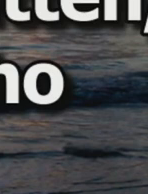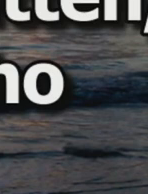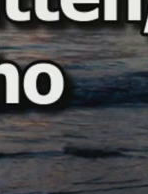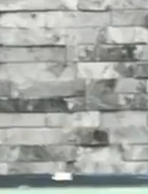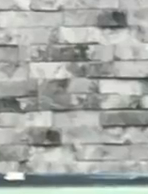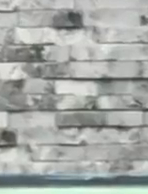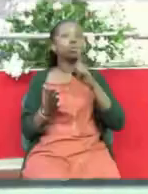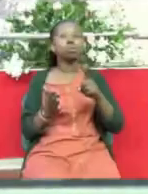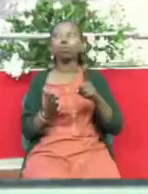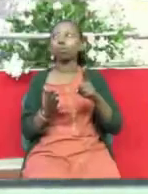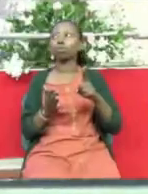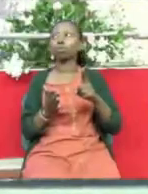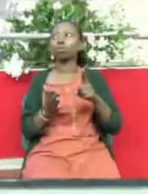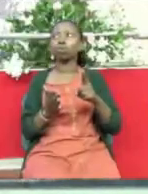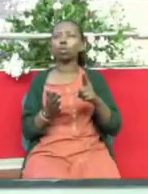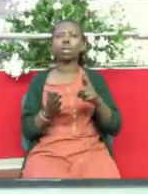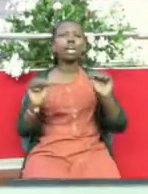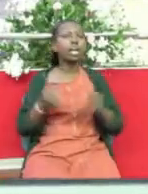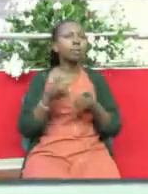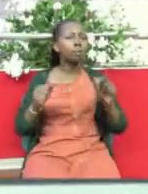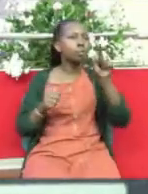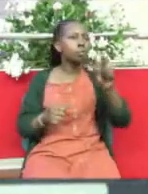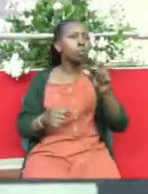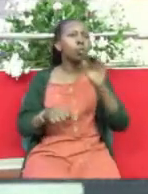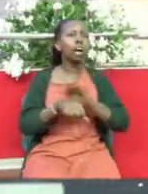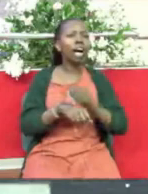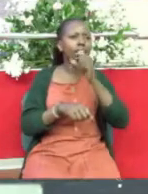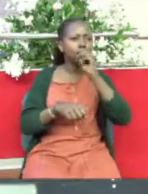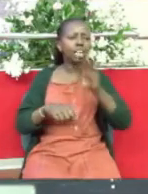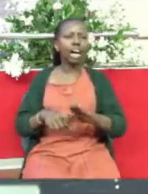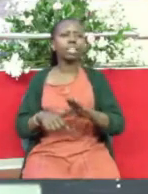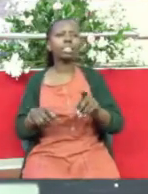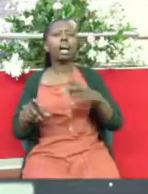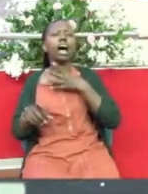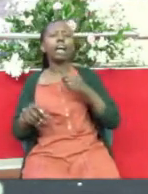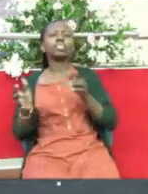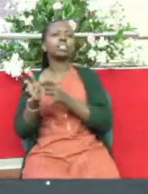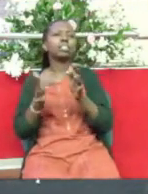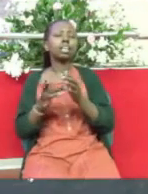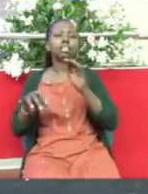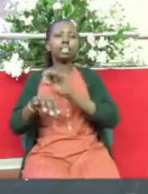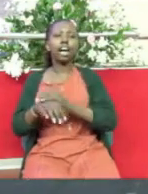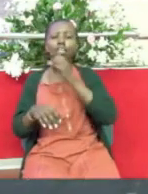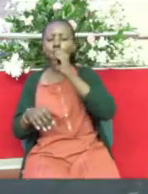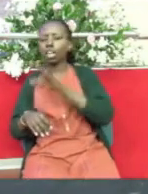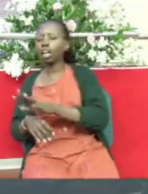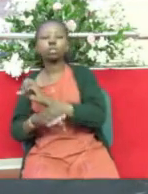so he cannot have been cursed and I continue being cursed. He carried it out of my life.